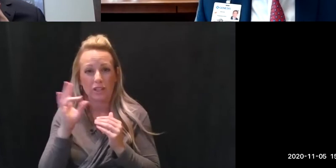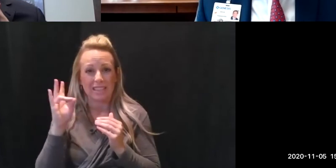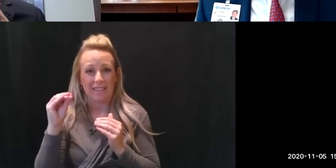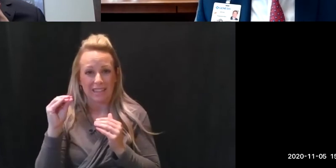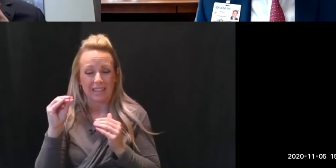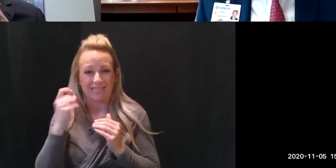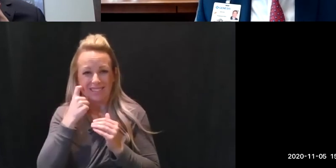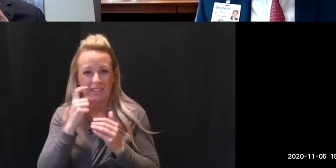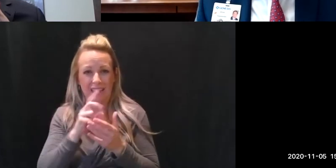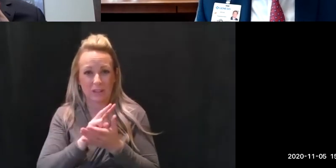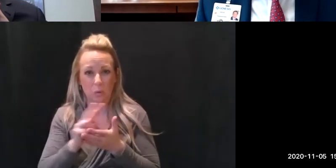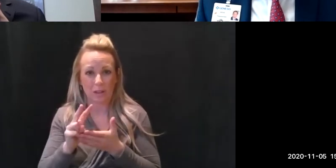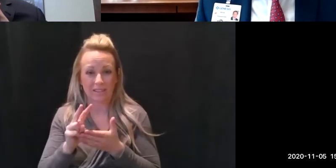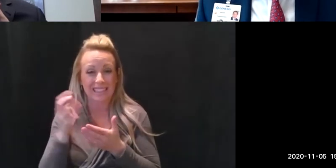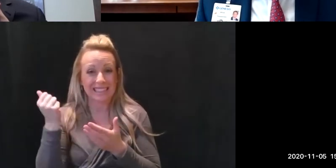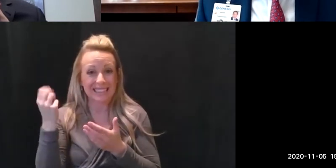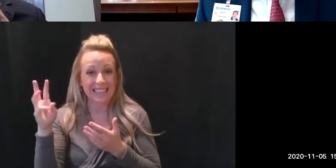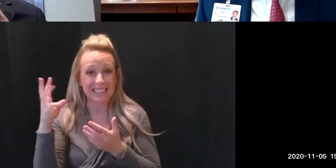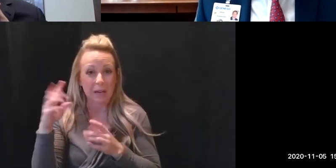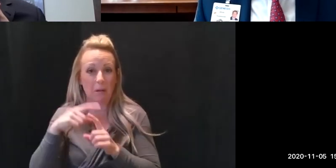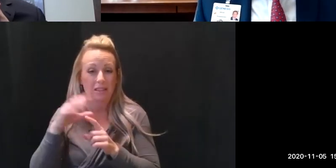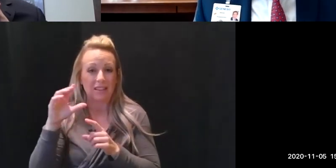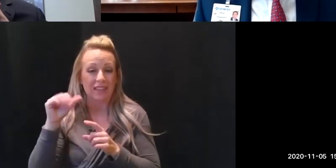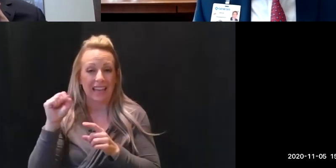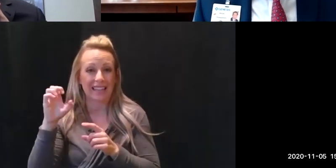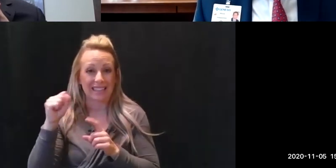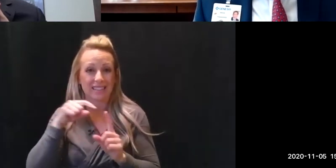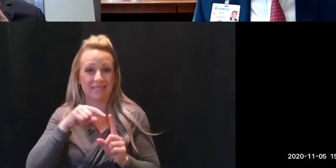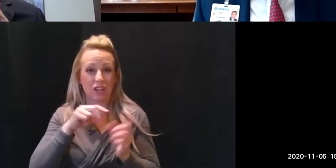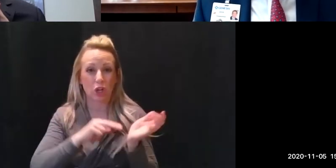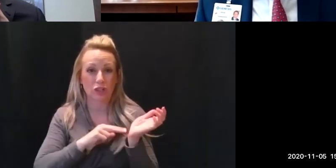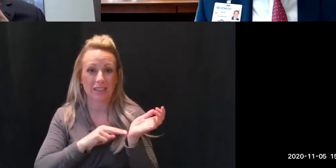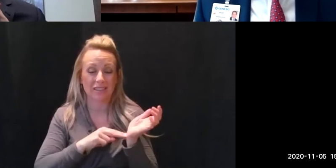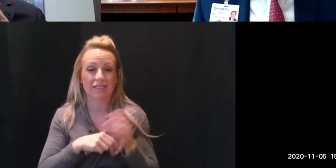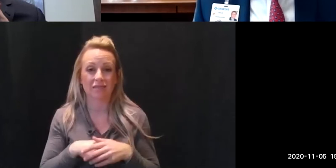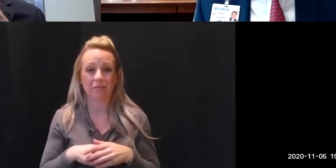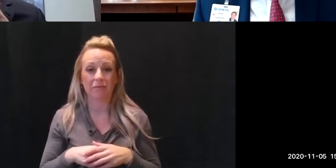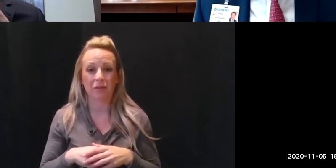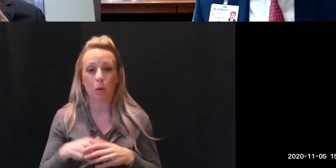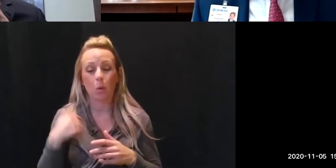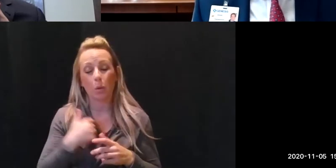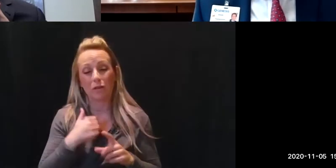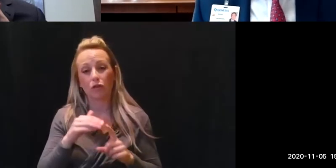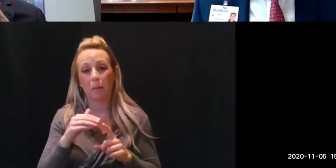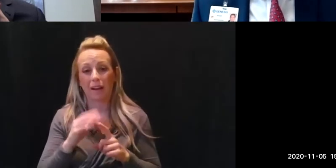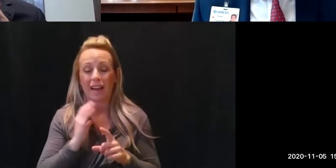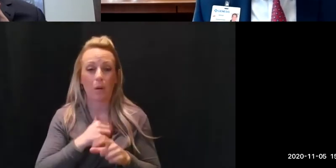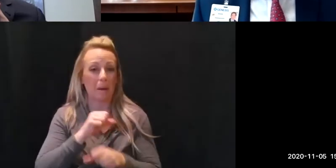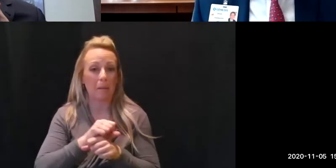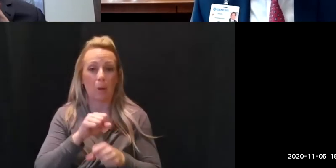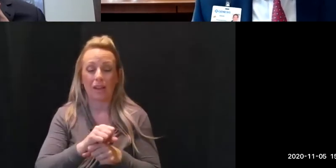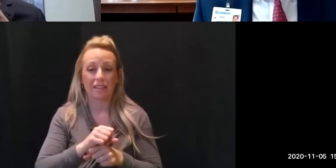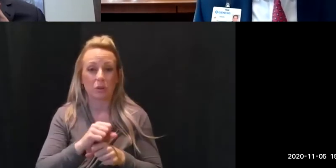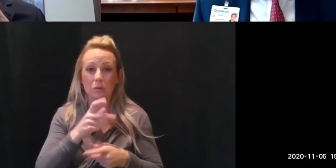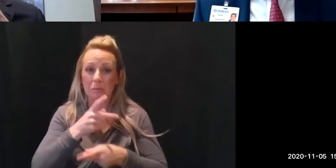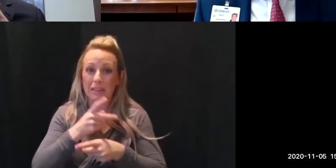16 of those being nurses. So we've reminded our employees to be careful and vigilant because they're not catching it at